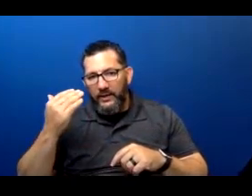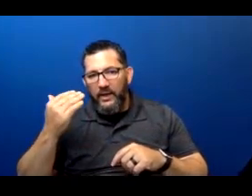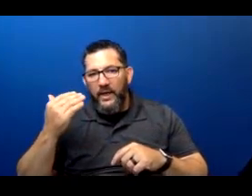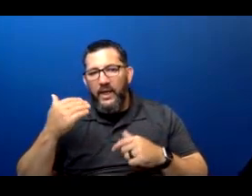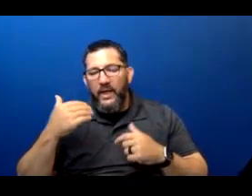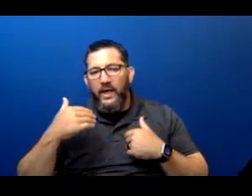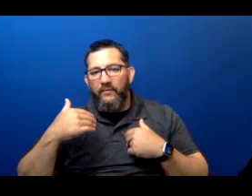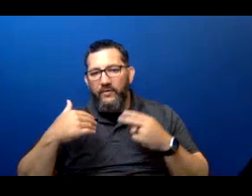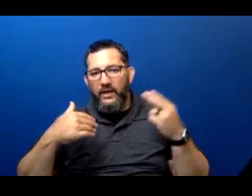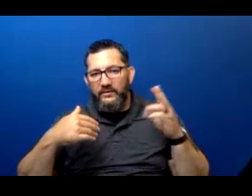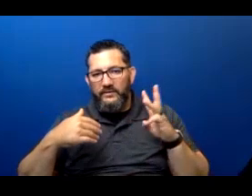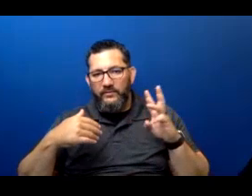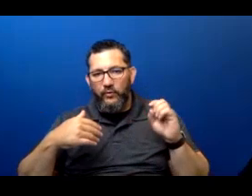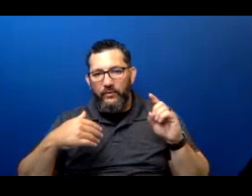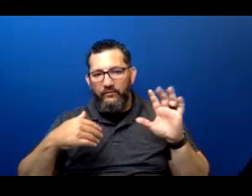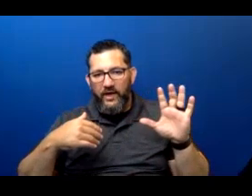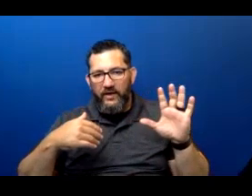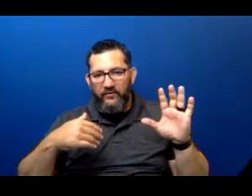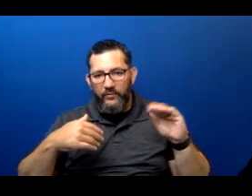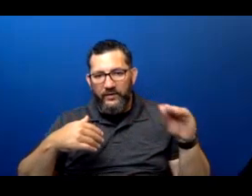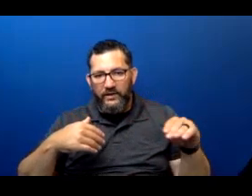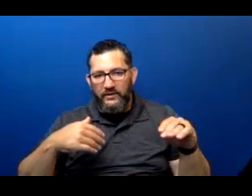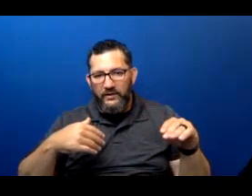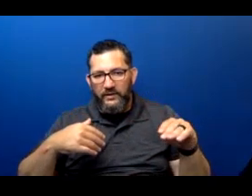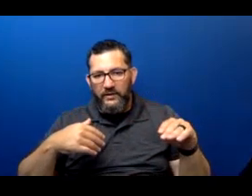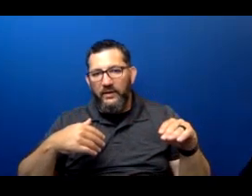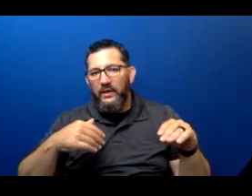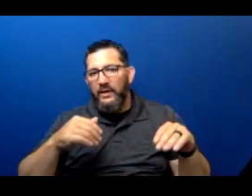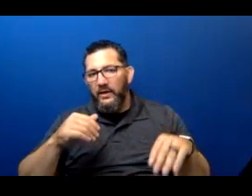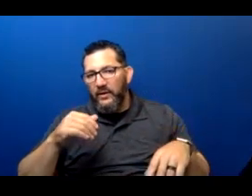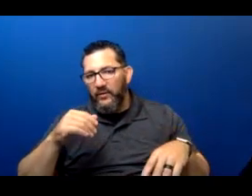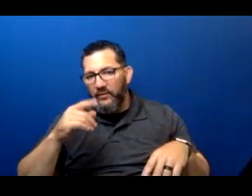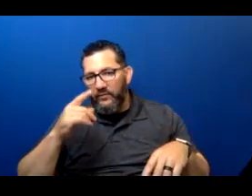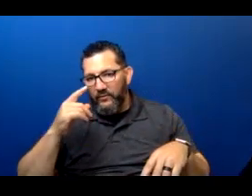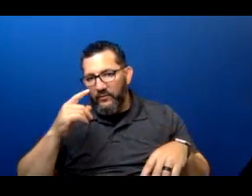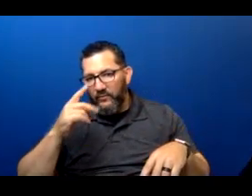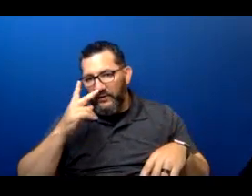at 6.5%. And then among the 60,